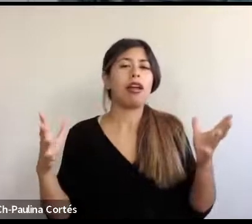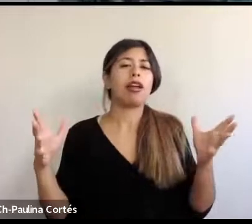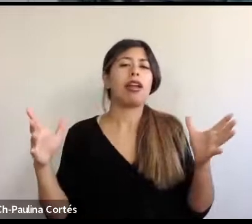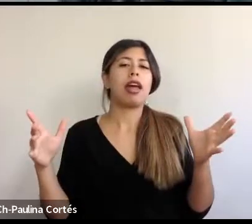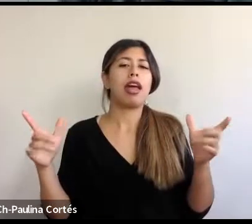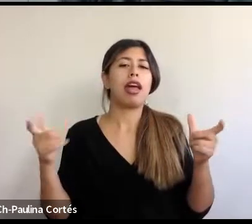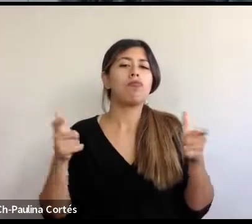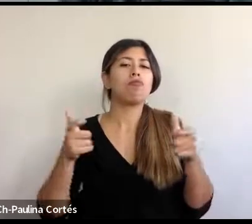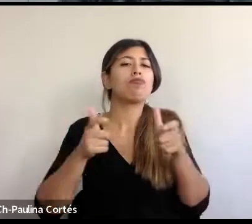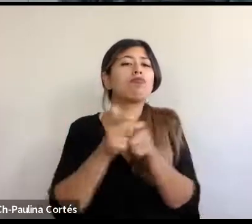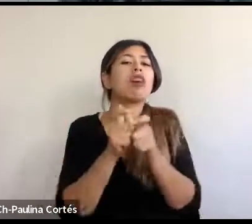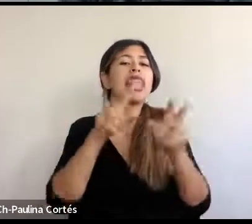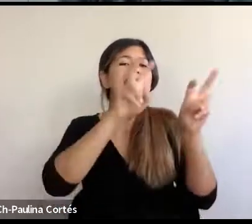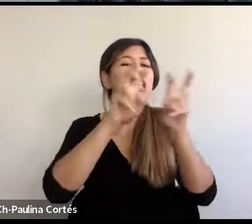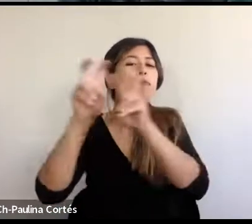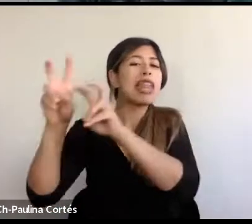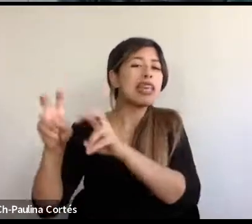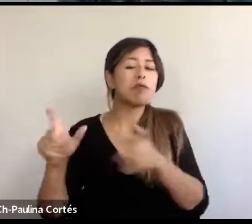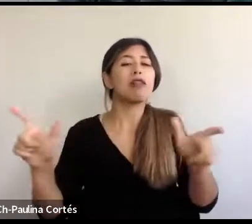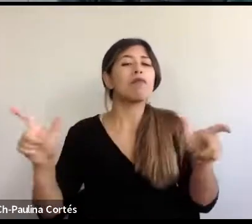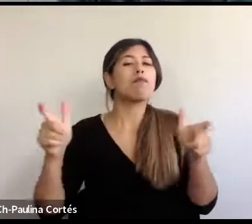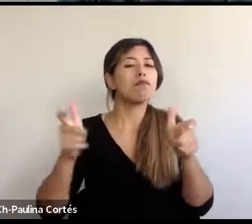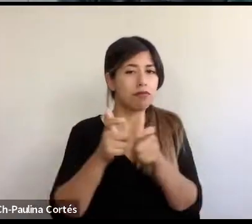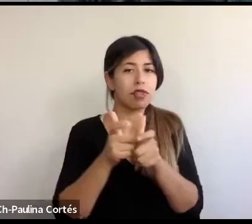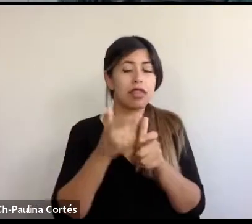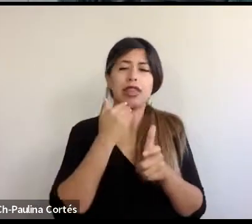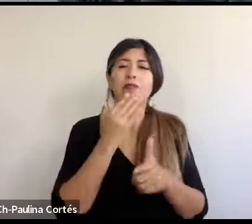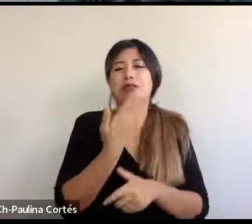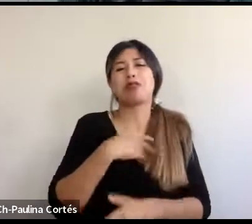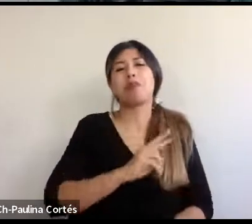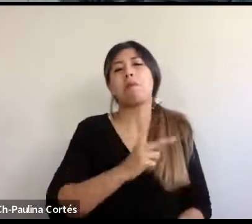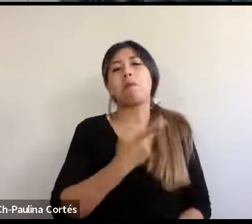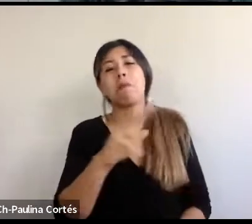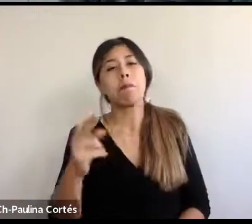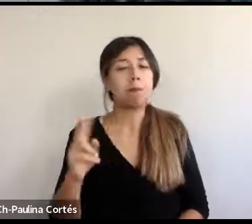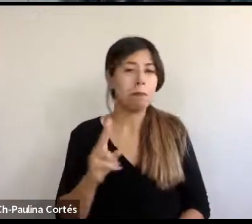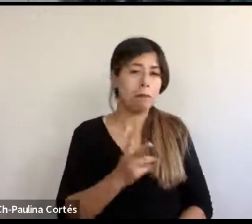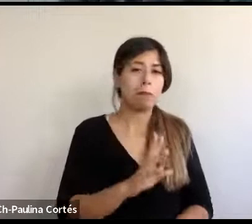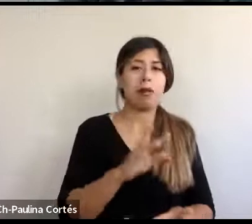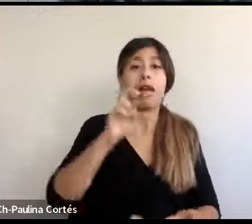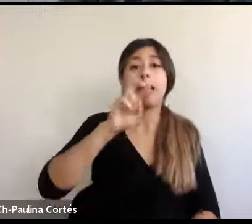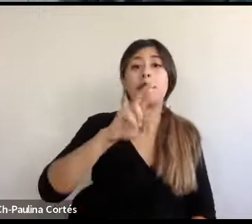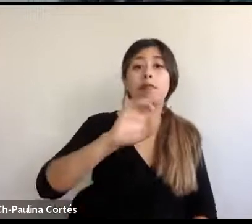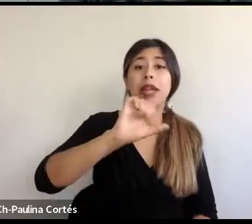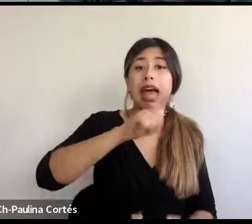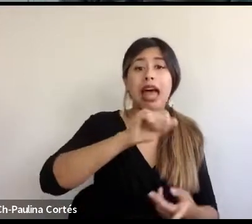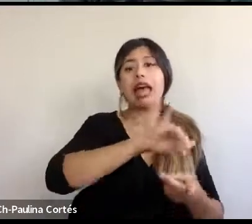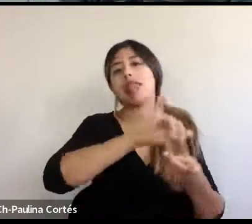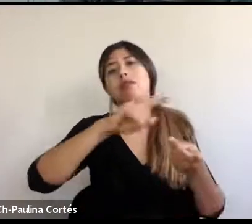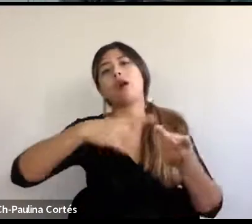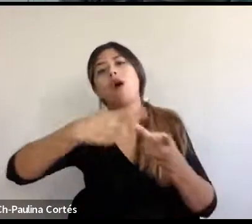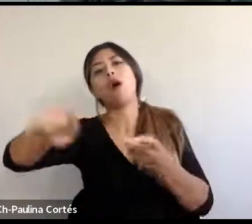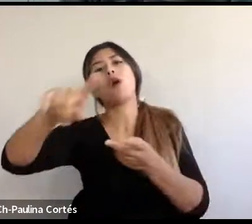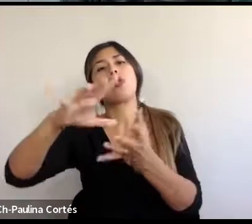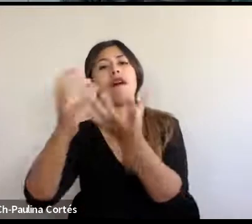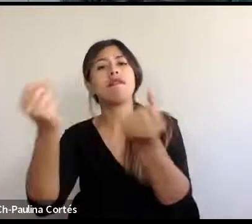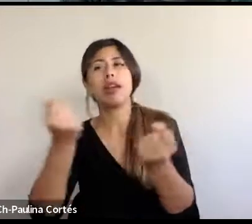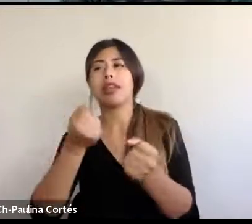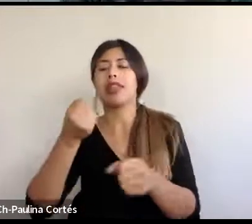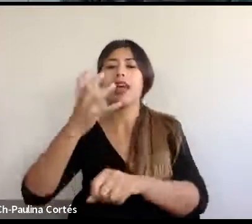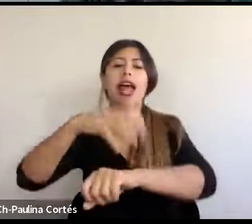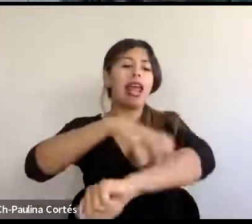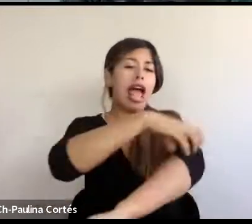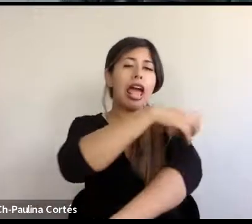we don't take place only in Prague, but after a Prague part of the festival, we are traveling through regions across the whole Czech Republic. We